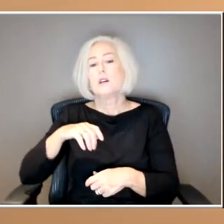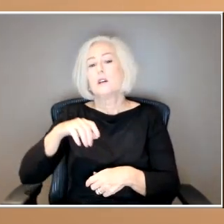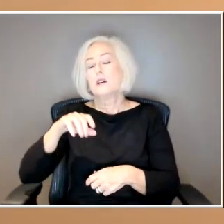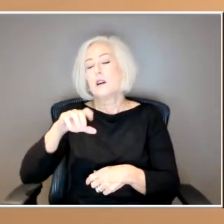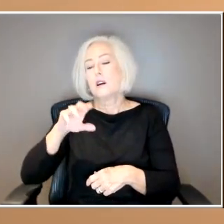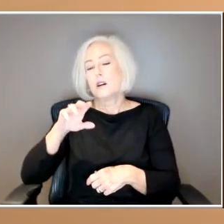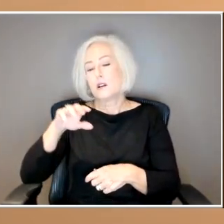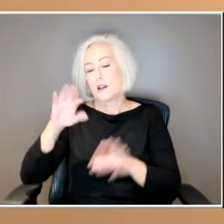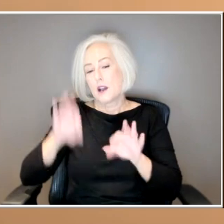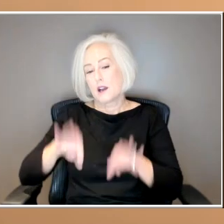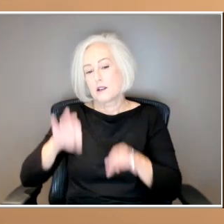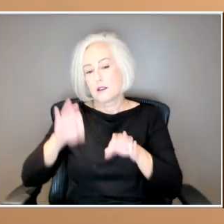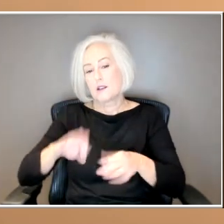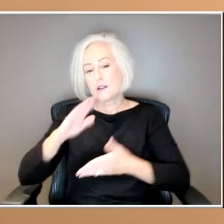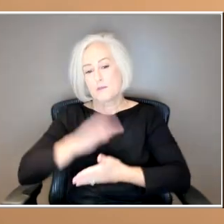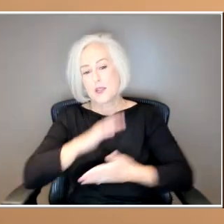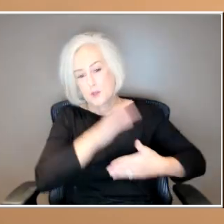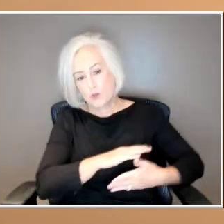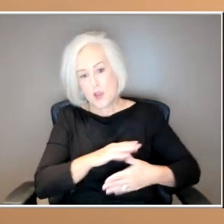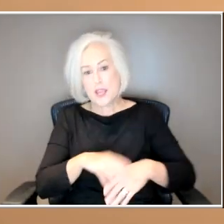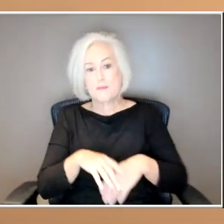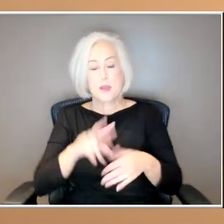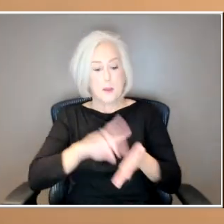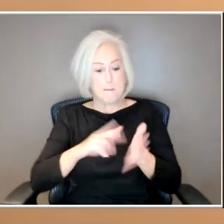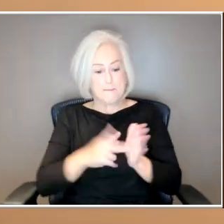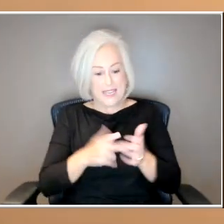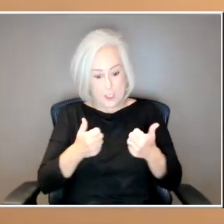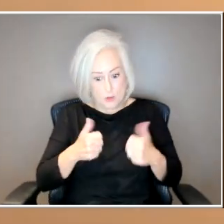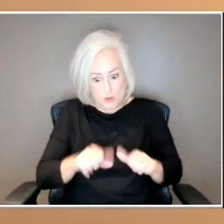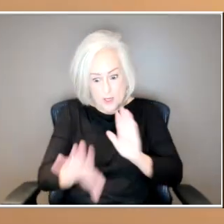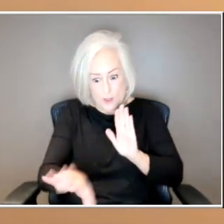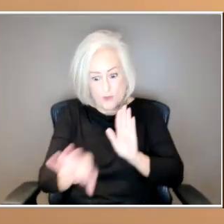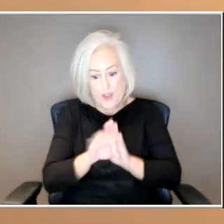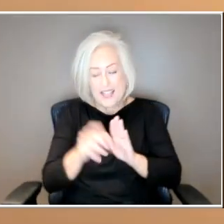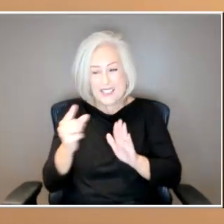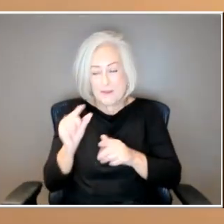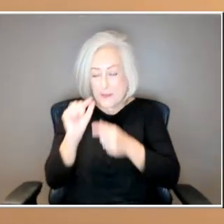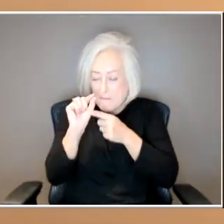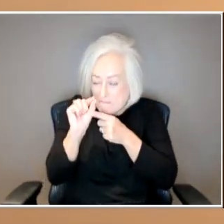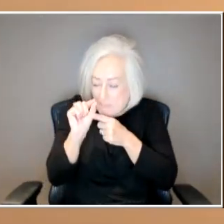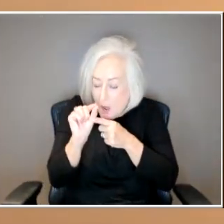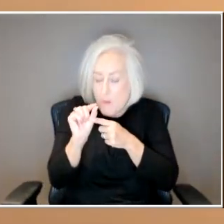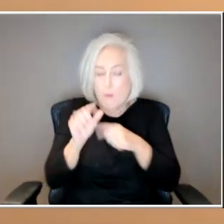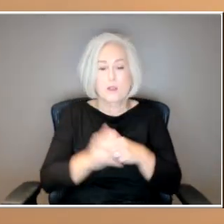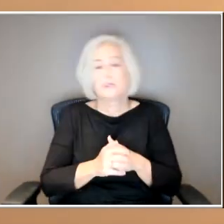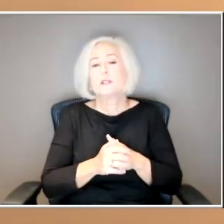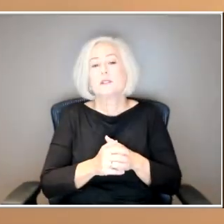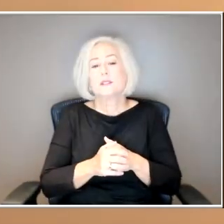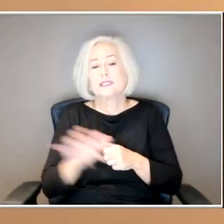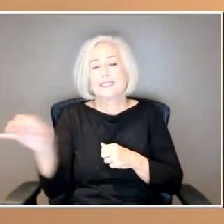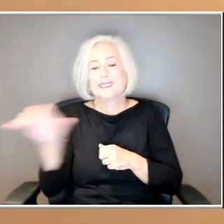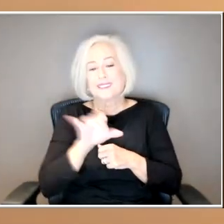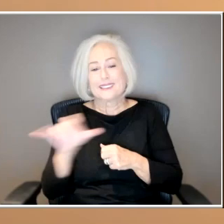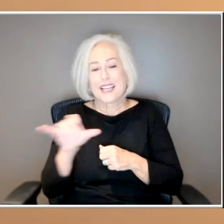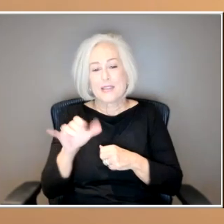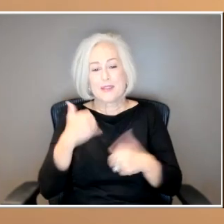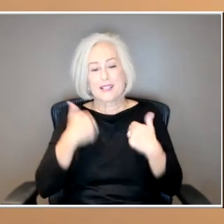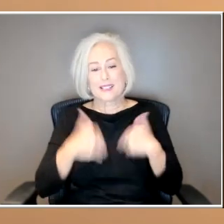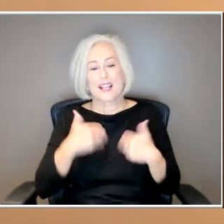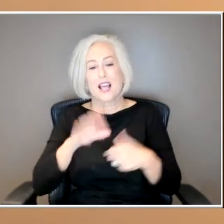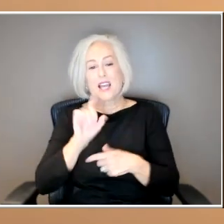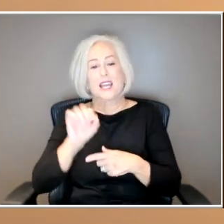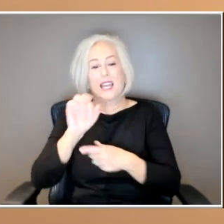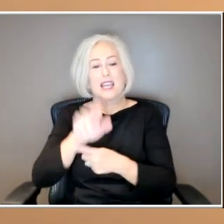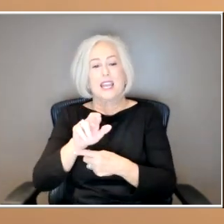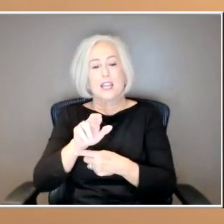increased screening is that you can try to find something at a smaller size and catch something earlier. Very similar to what we were talking about the lung cancer screening, the